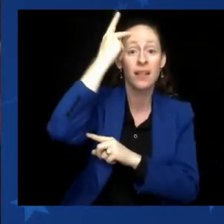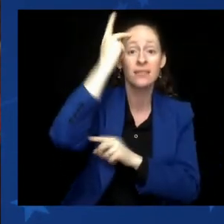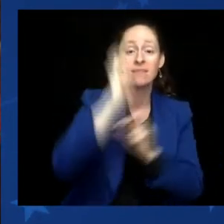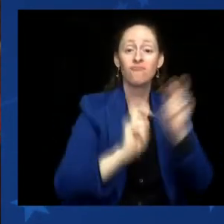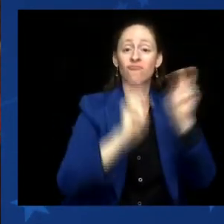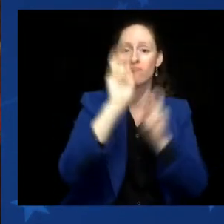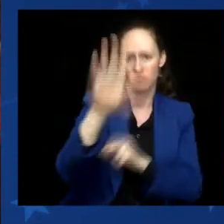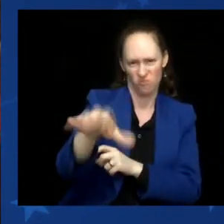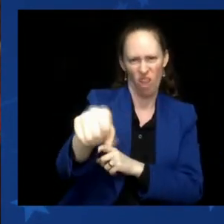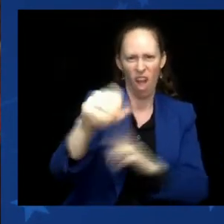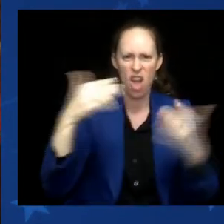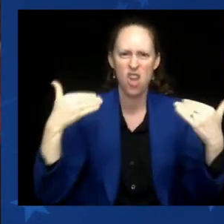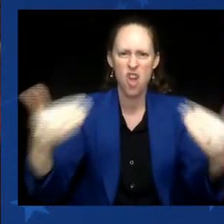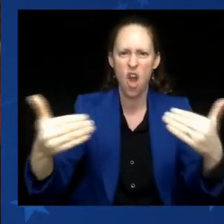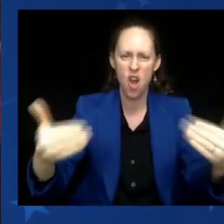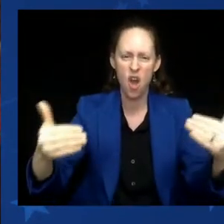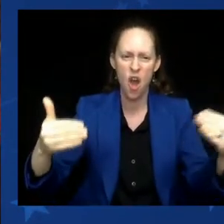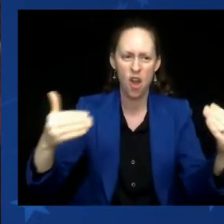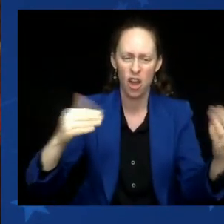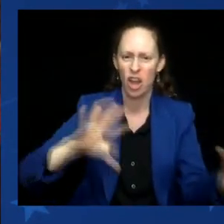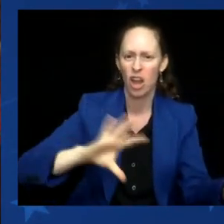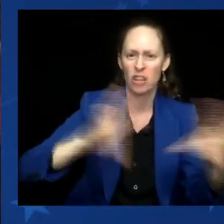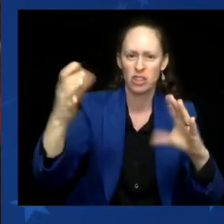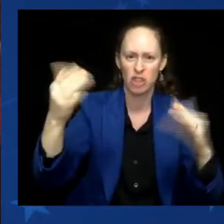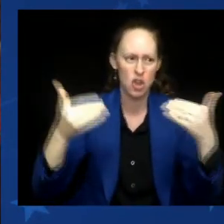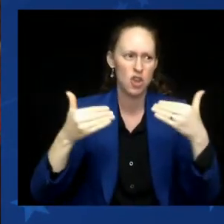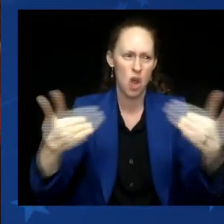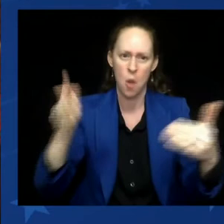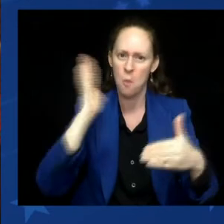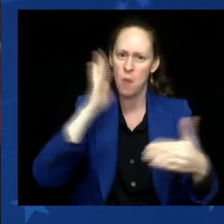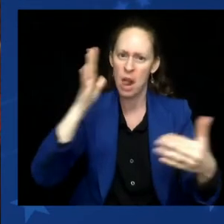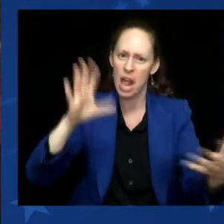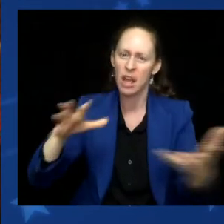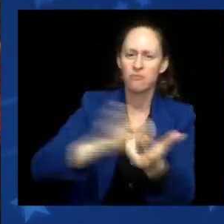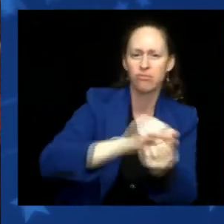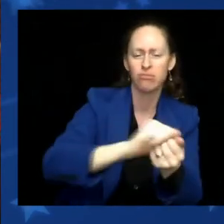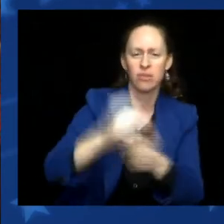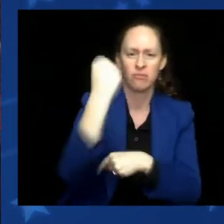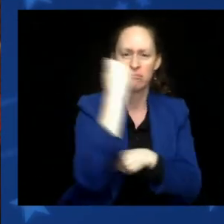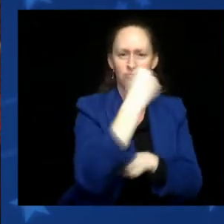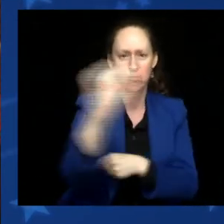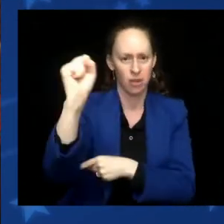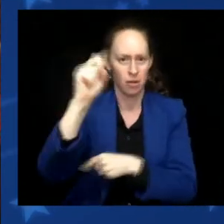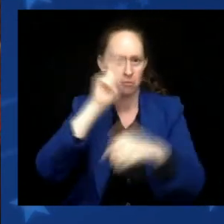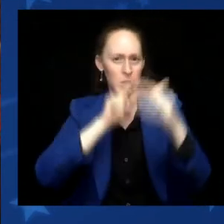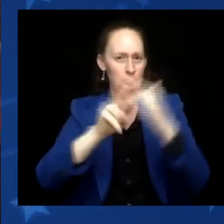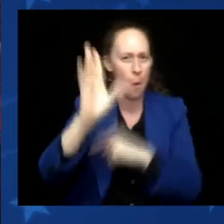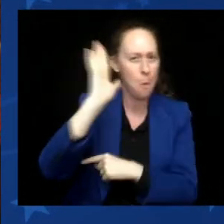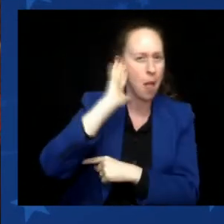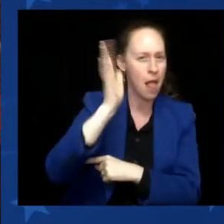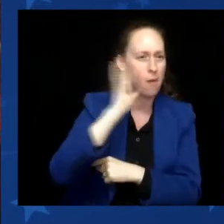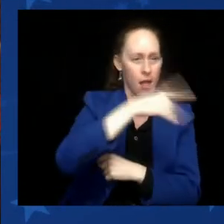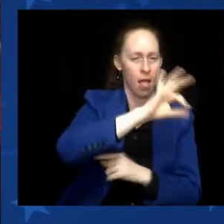is inflammatory. It's dangerous. It's against the rule of law. And we, the people, must